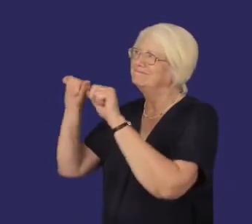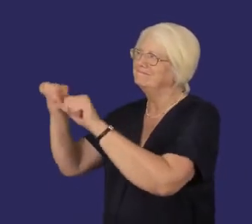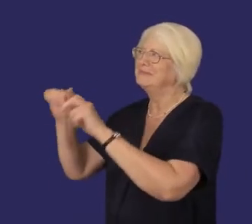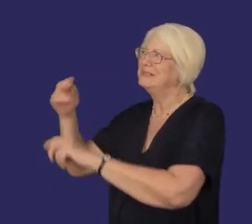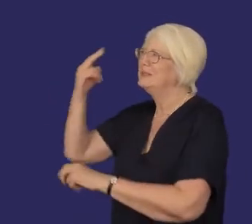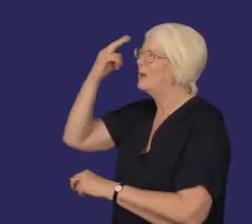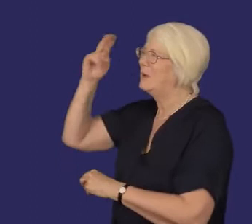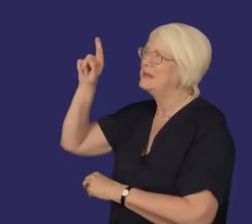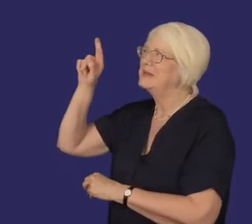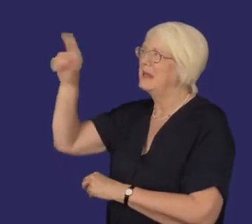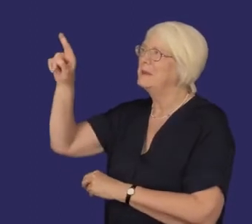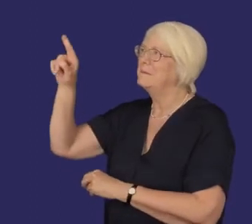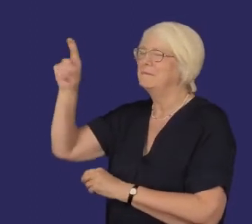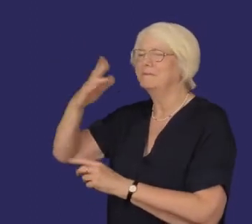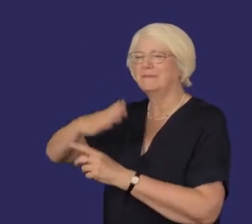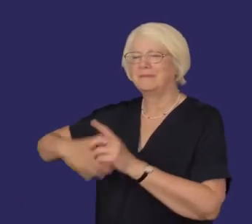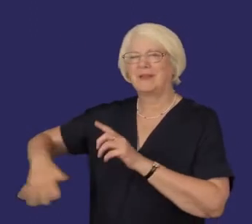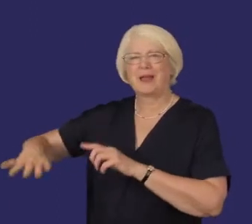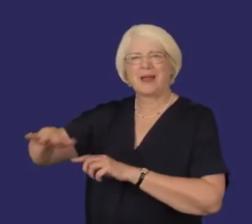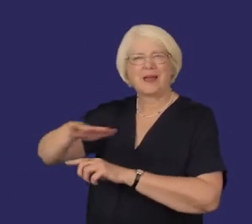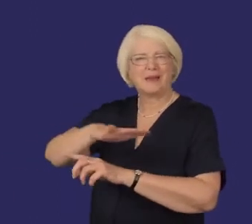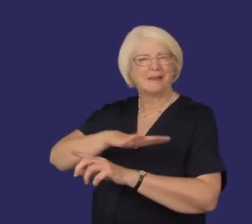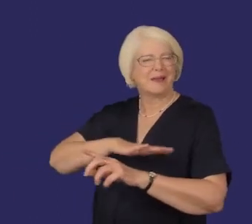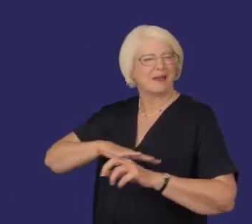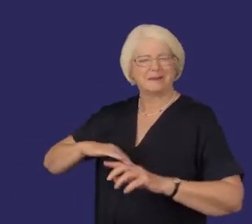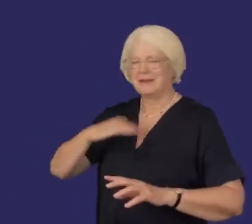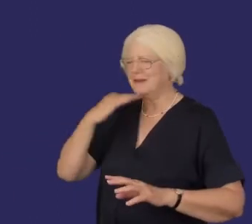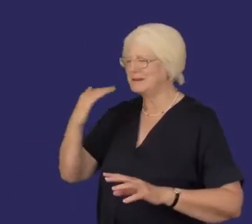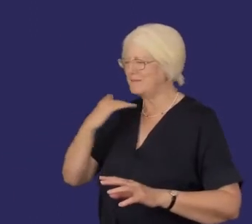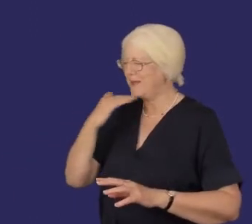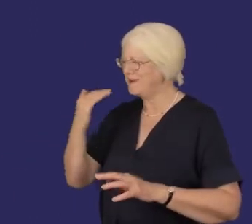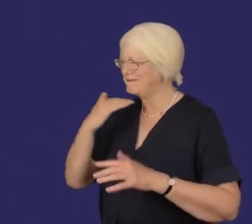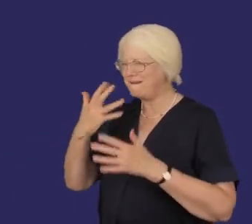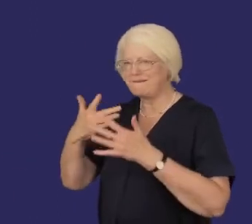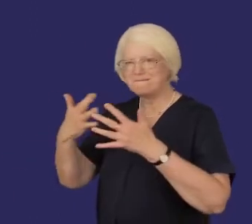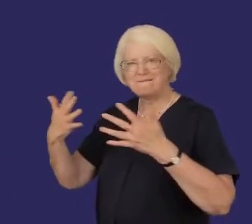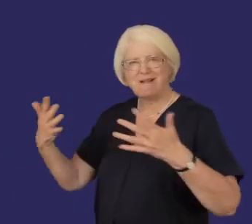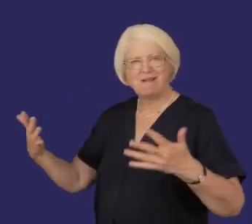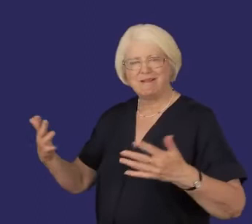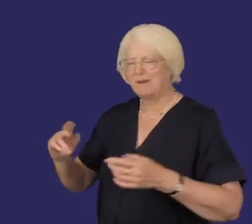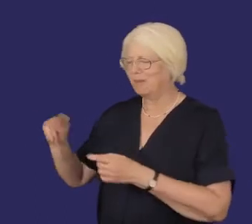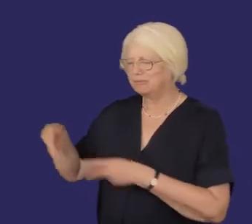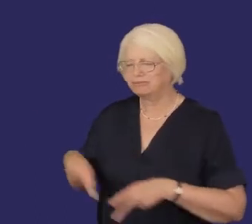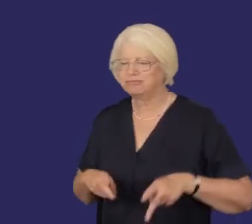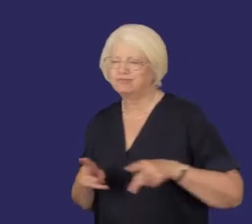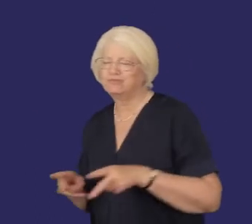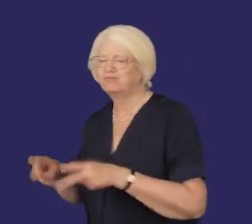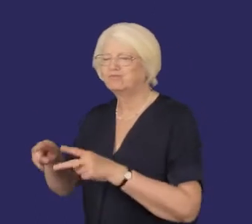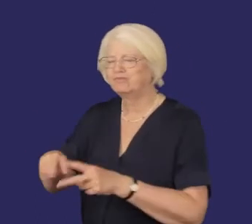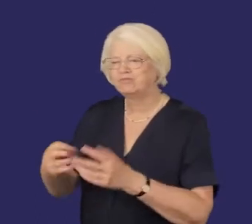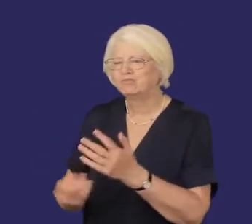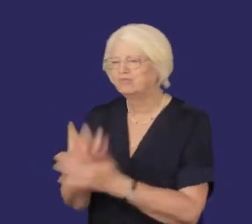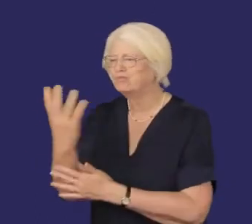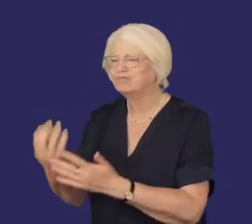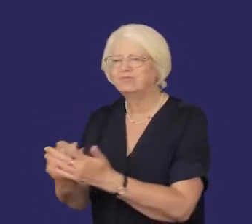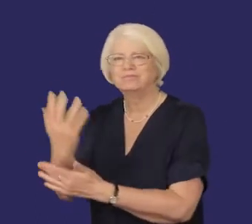Blessed be your name in the land that is plentiful, where your streams